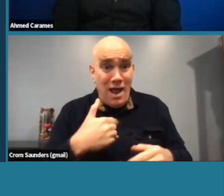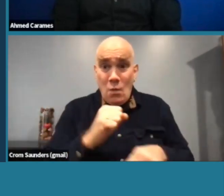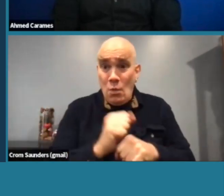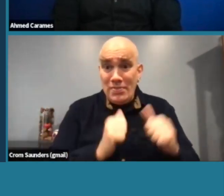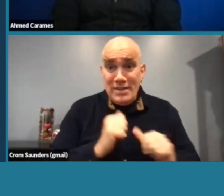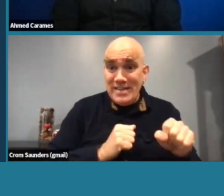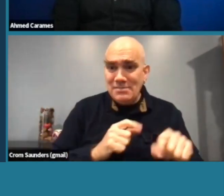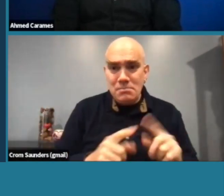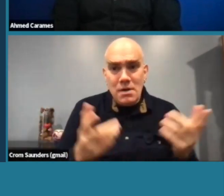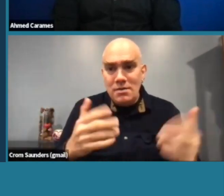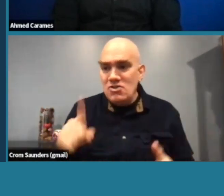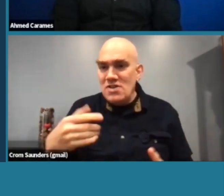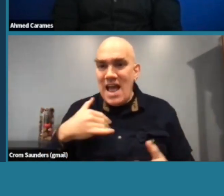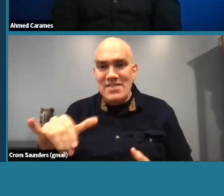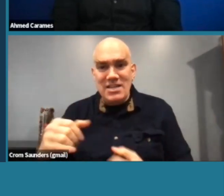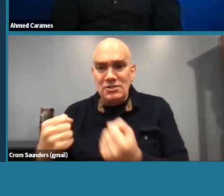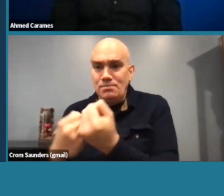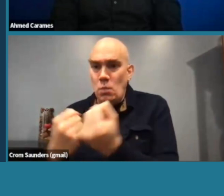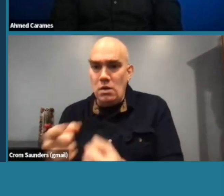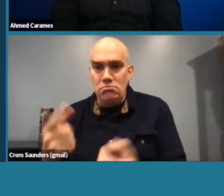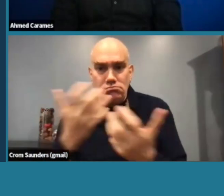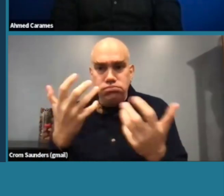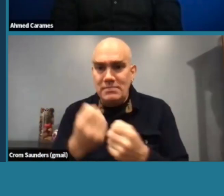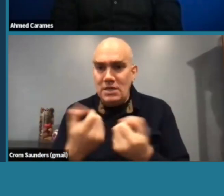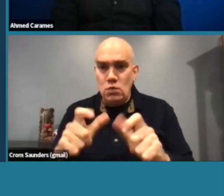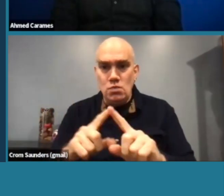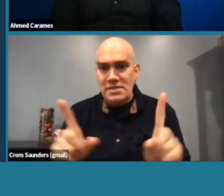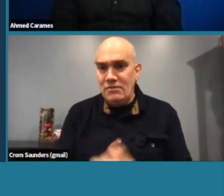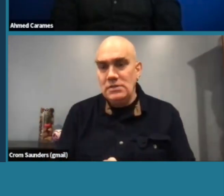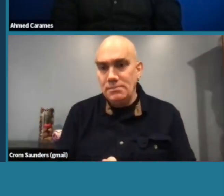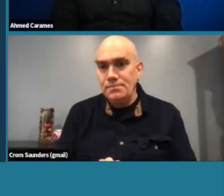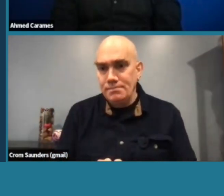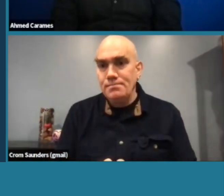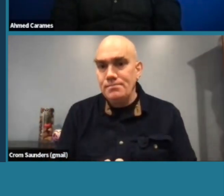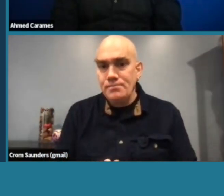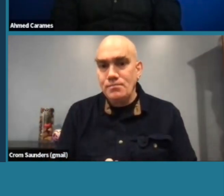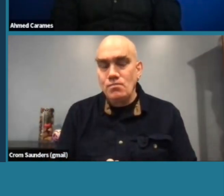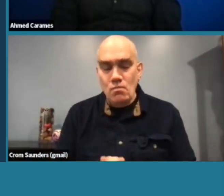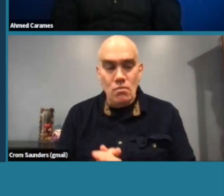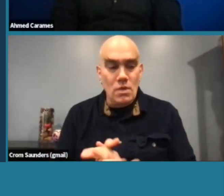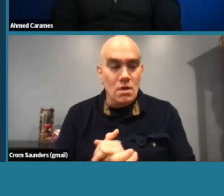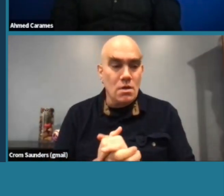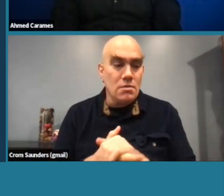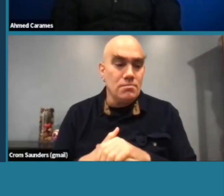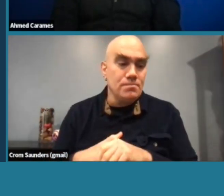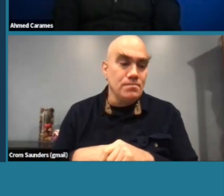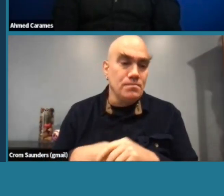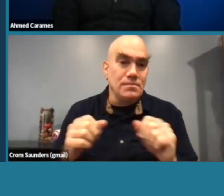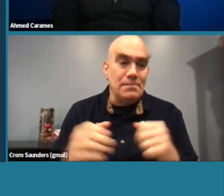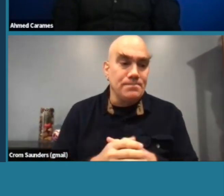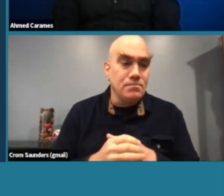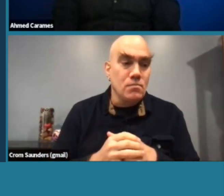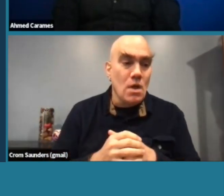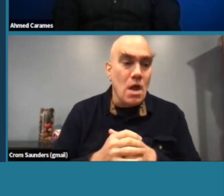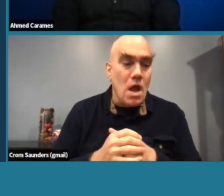in my work, and I understand scripts well generally, but having that support again makes that world of